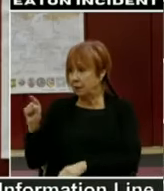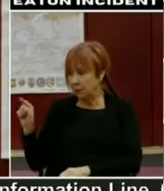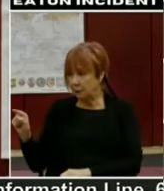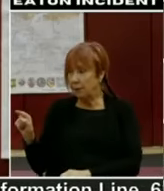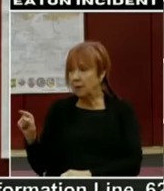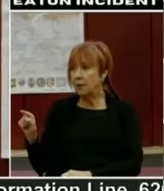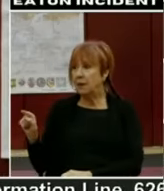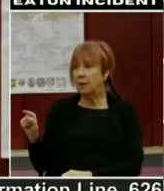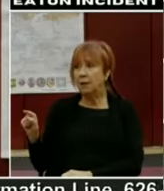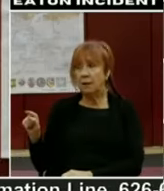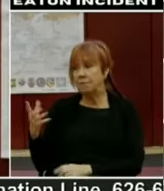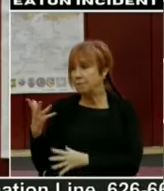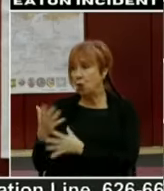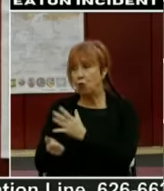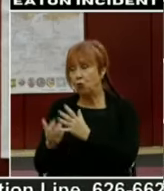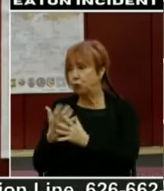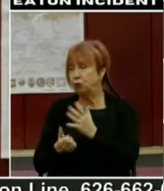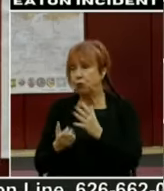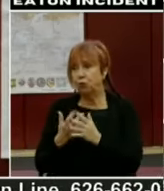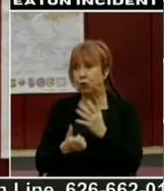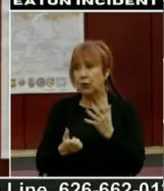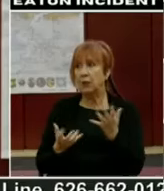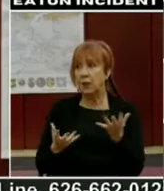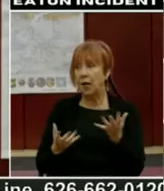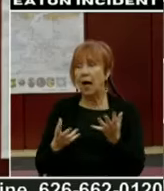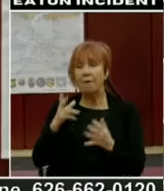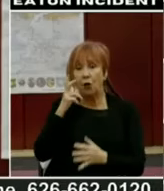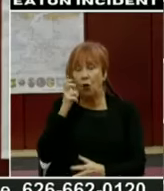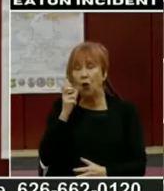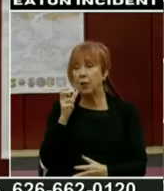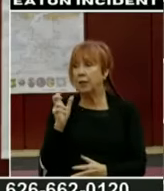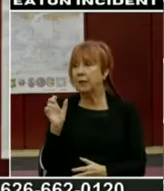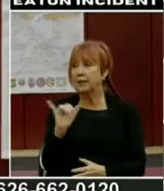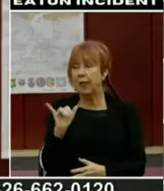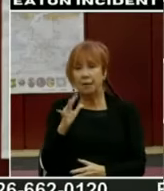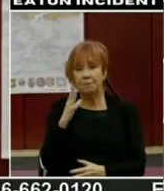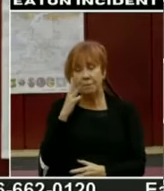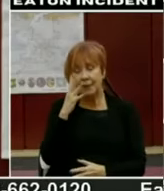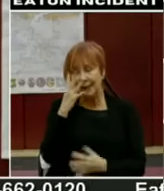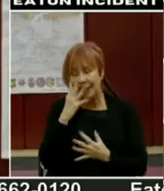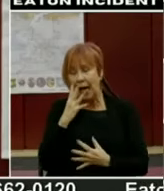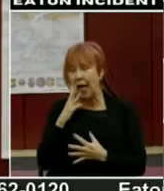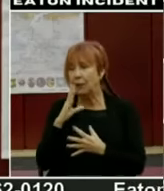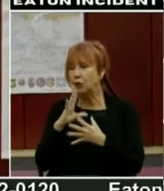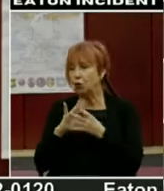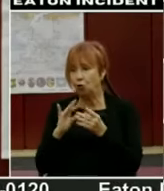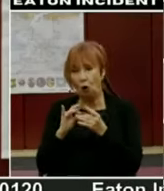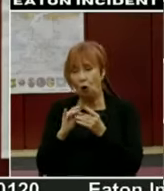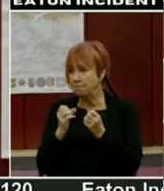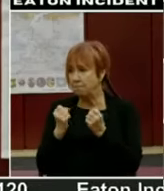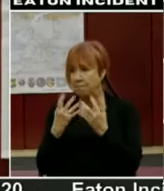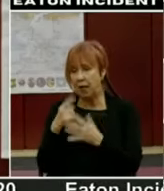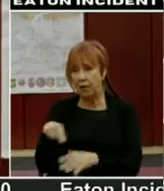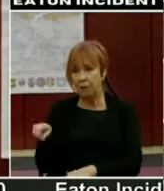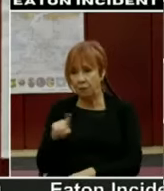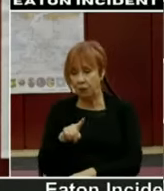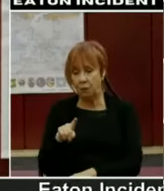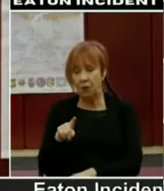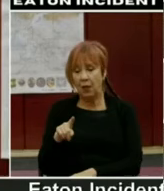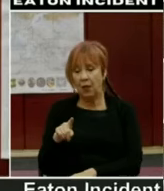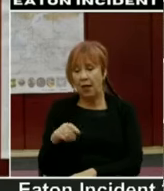know that that's the same story for so many of you. And there's really almost no